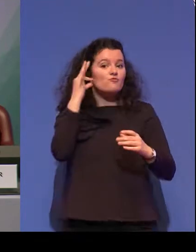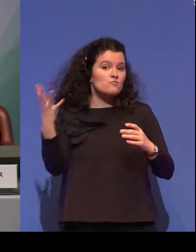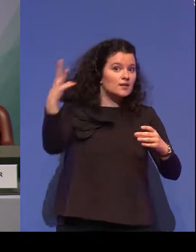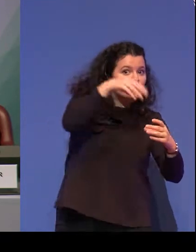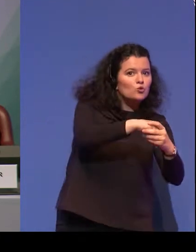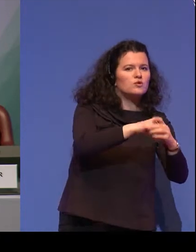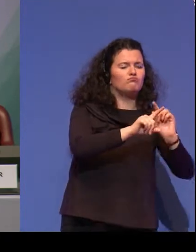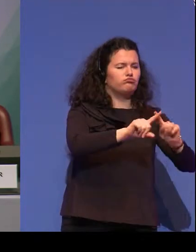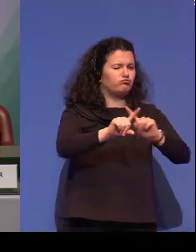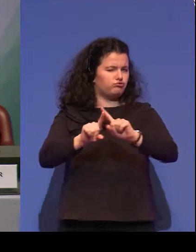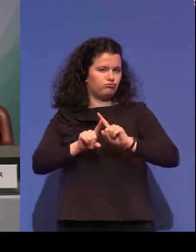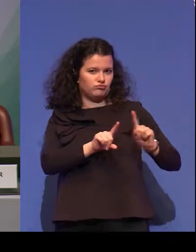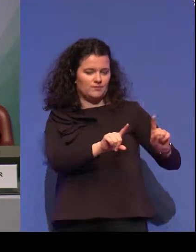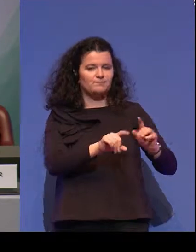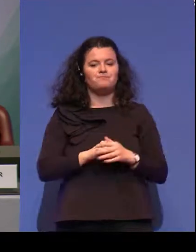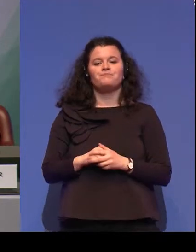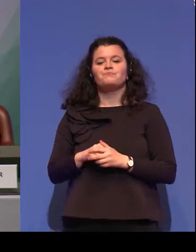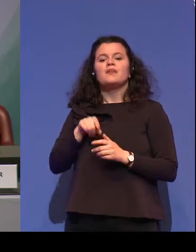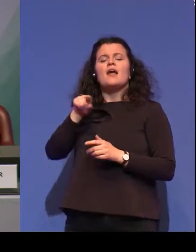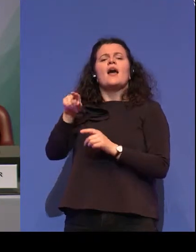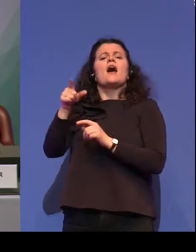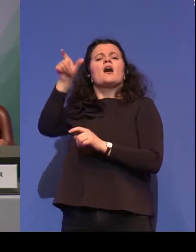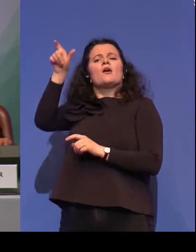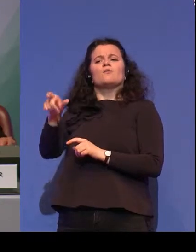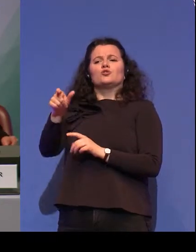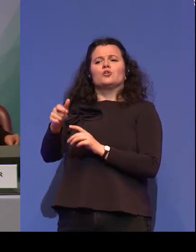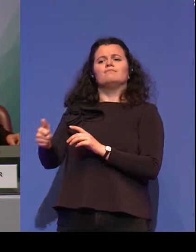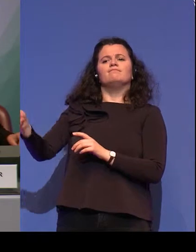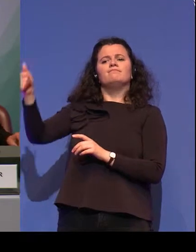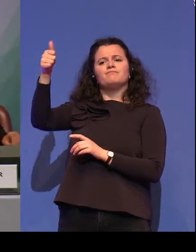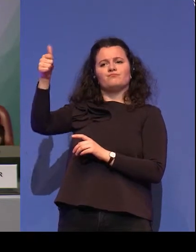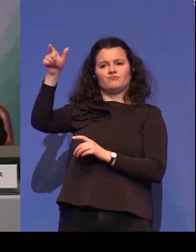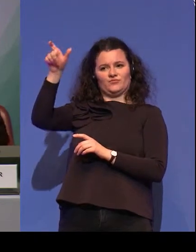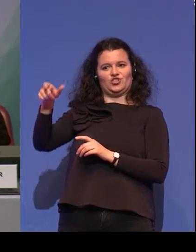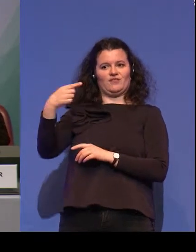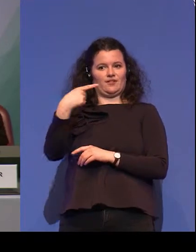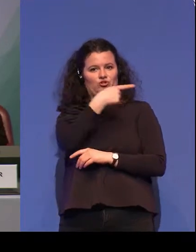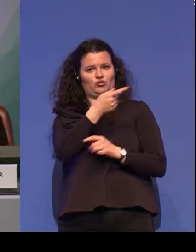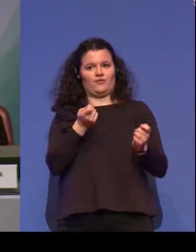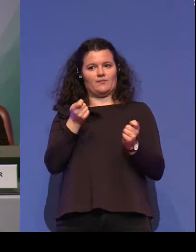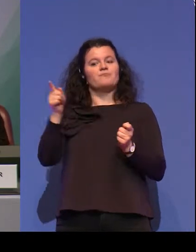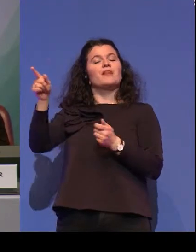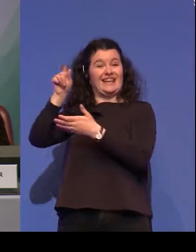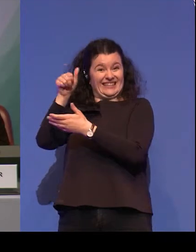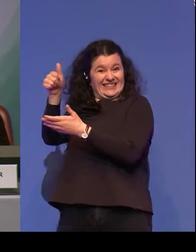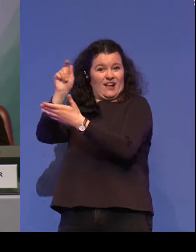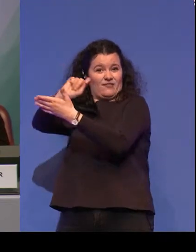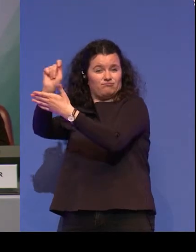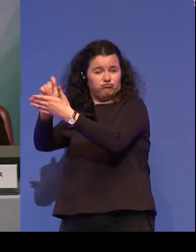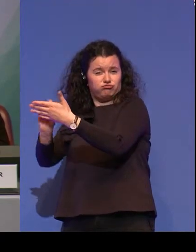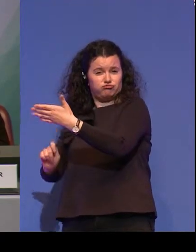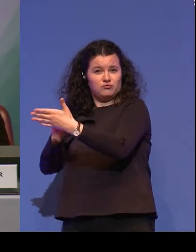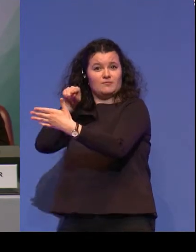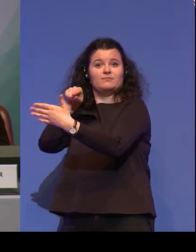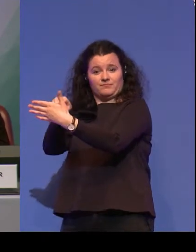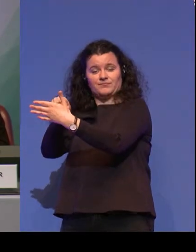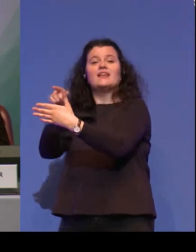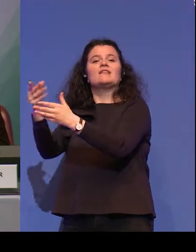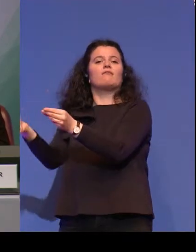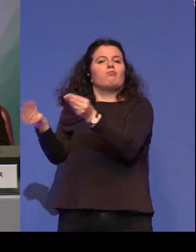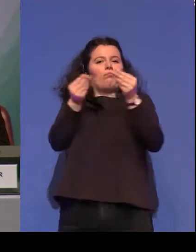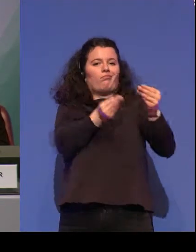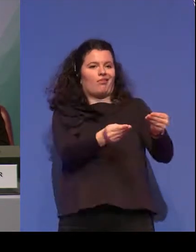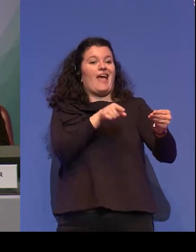to the President of the United Nations Economic and Social Council as a contribution to upcoming debates of the